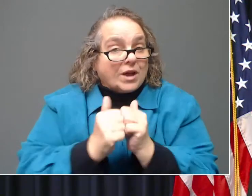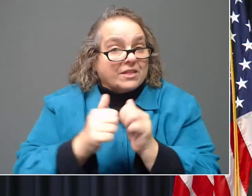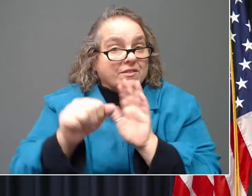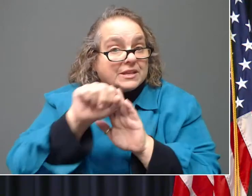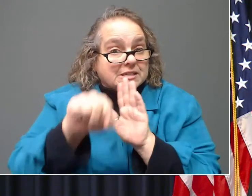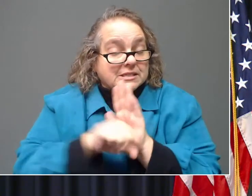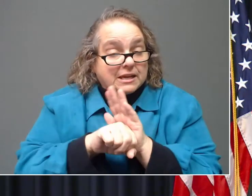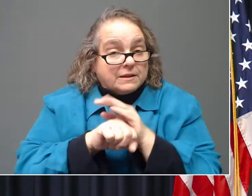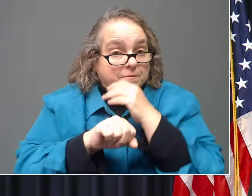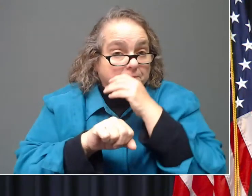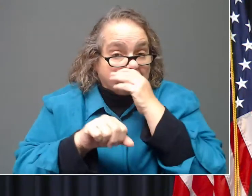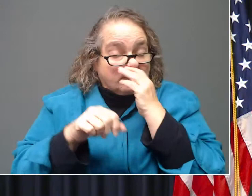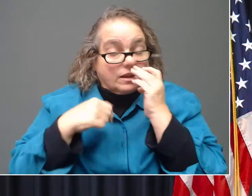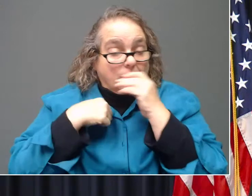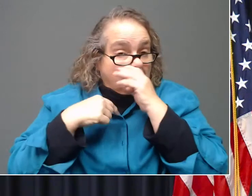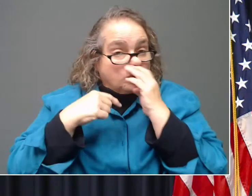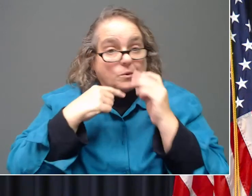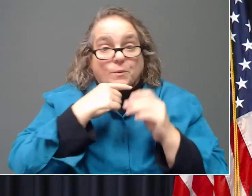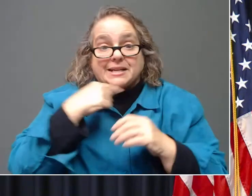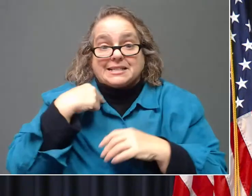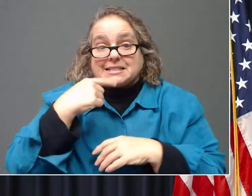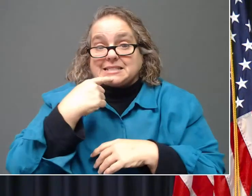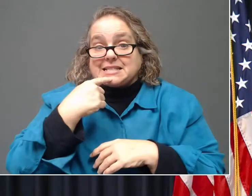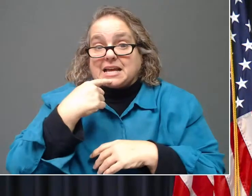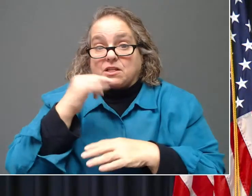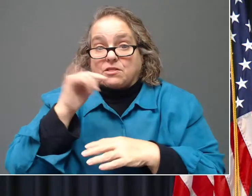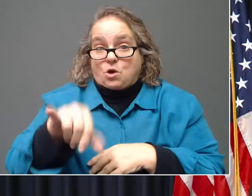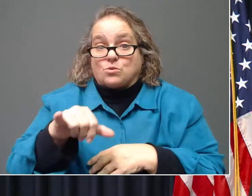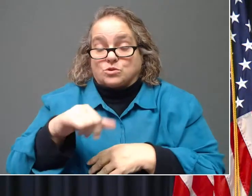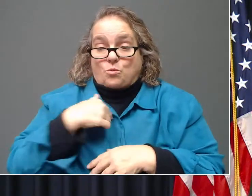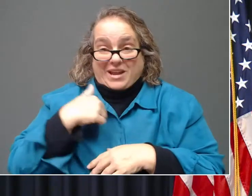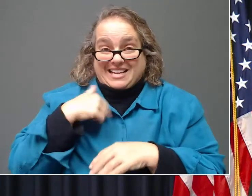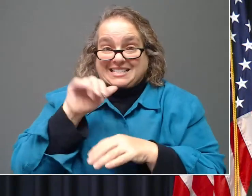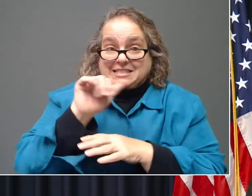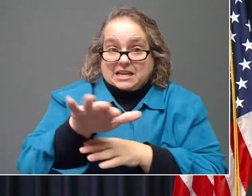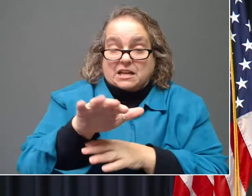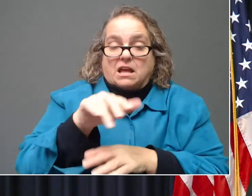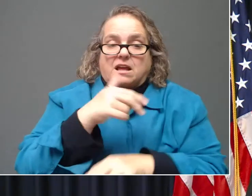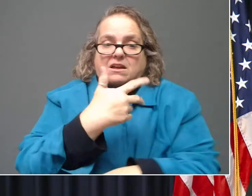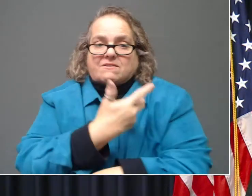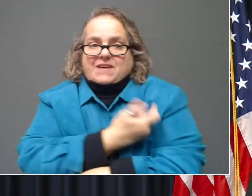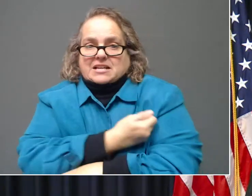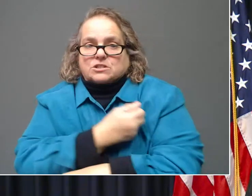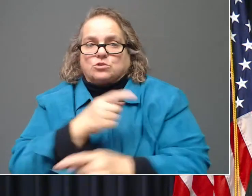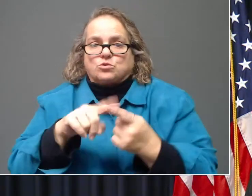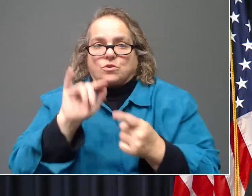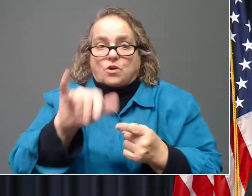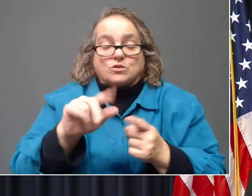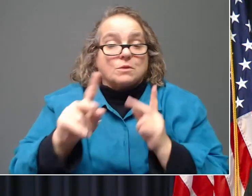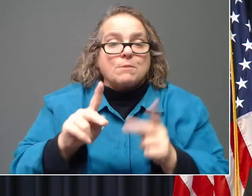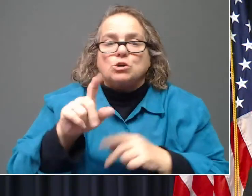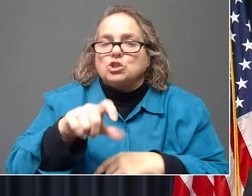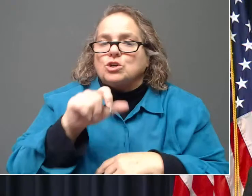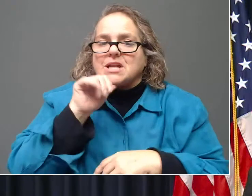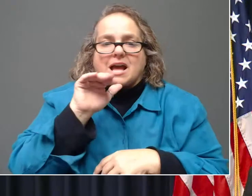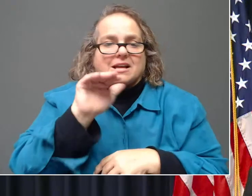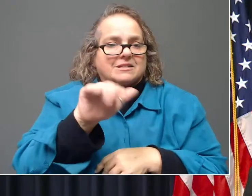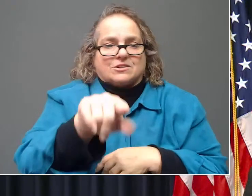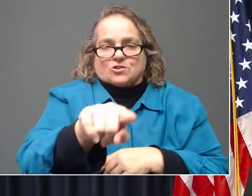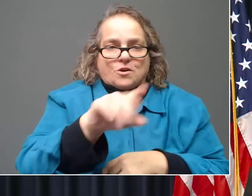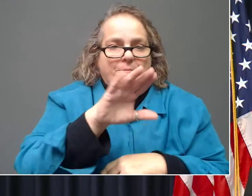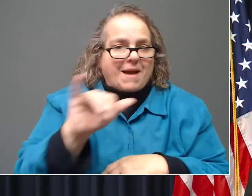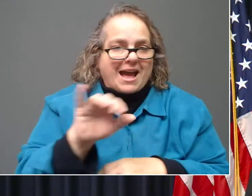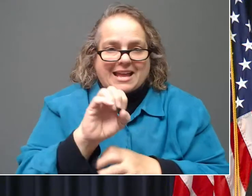those vaccines to. Certainly, people shouldn't be reaching out to you via email if you haven't reached